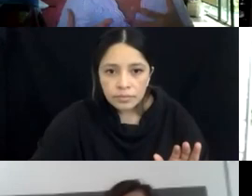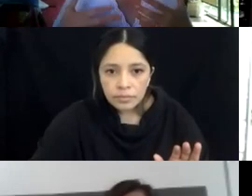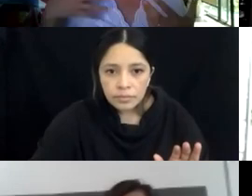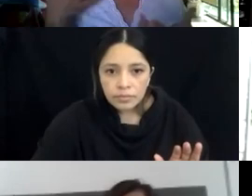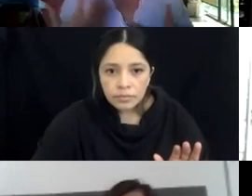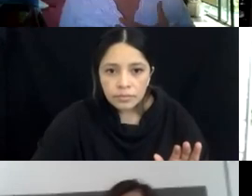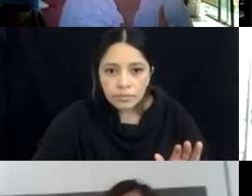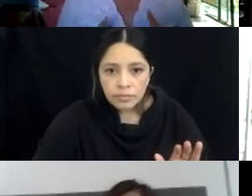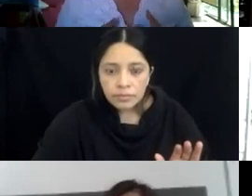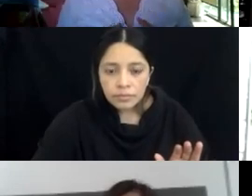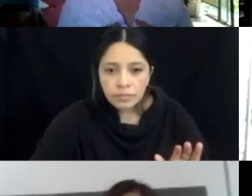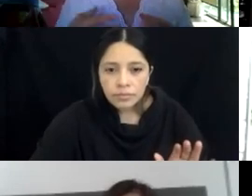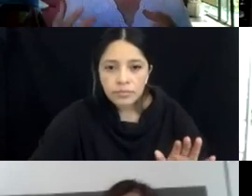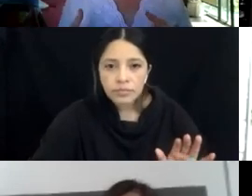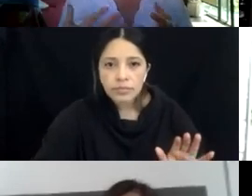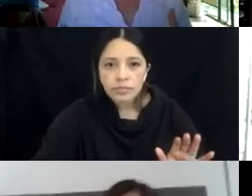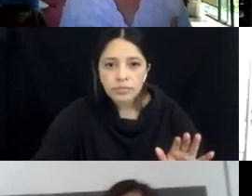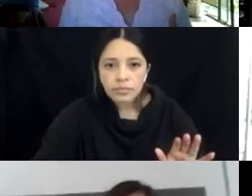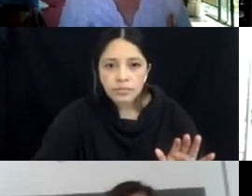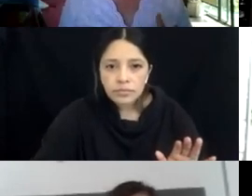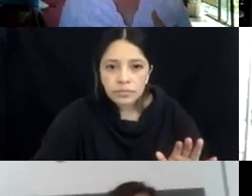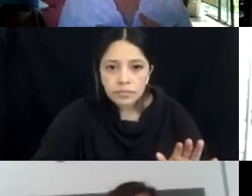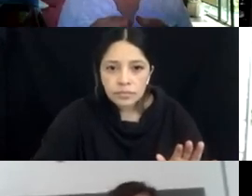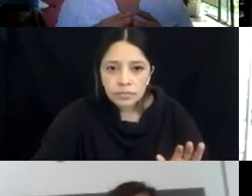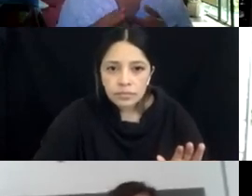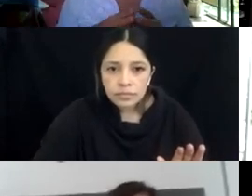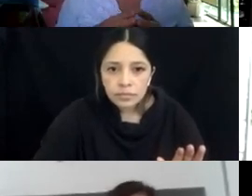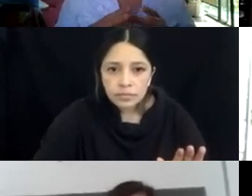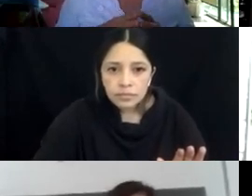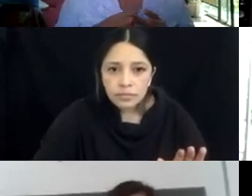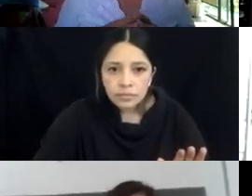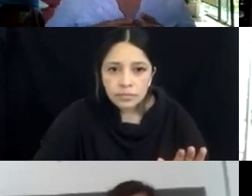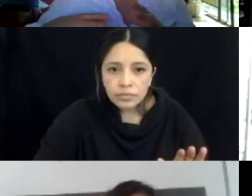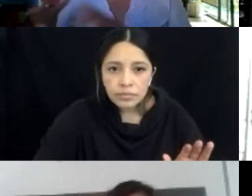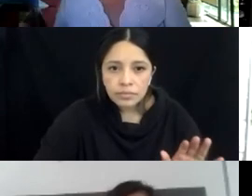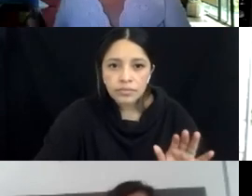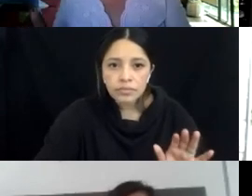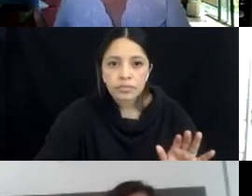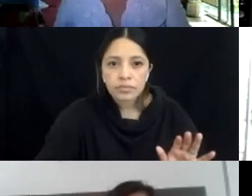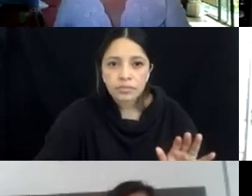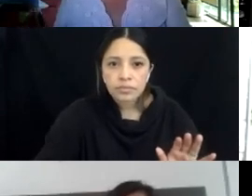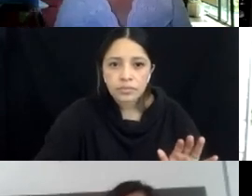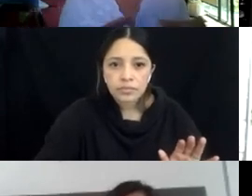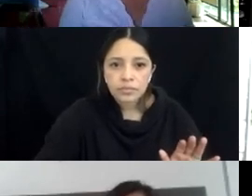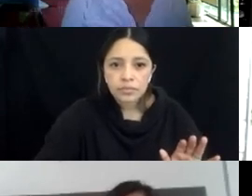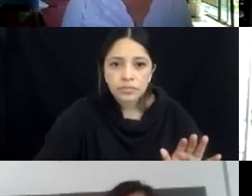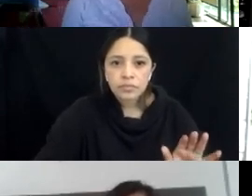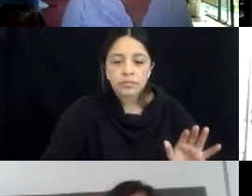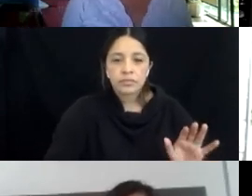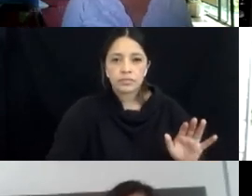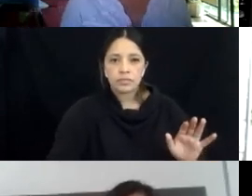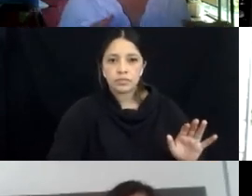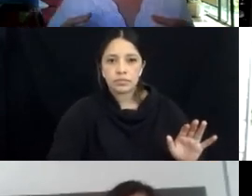amongst the Latino gender population there, right? In terms of like who looks more indigenous, who looks